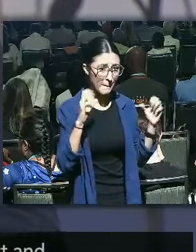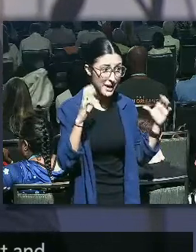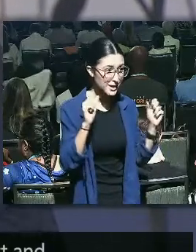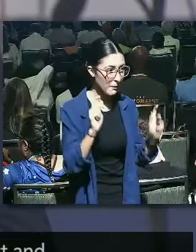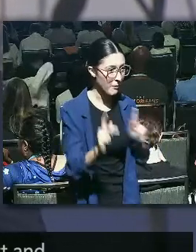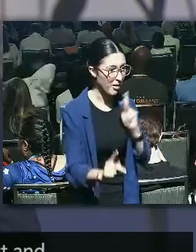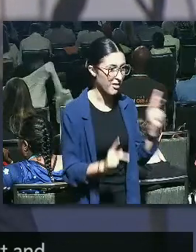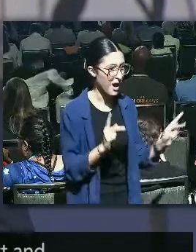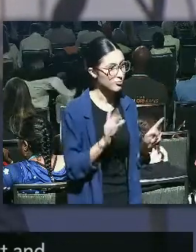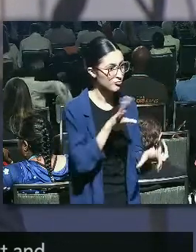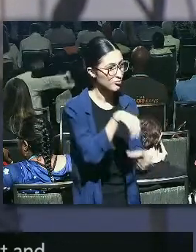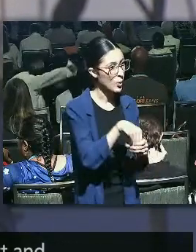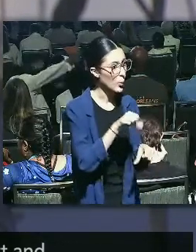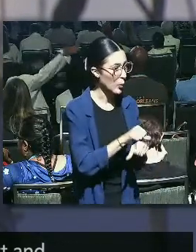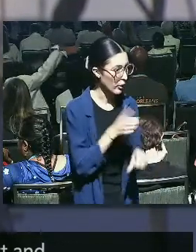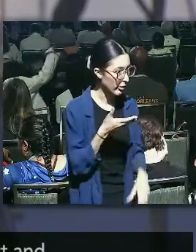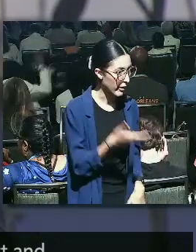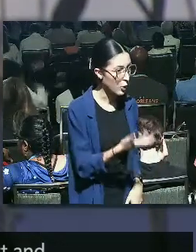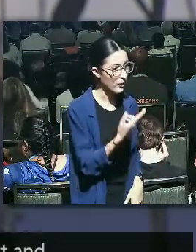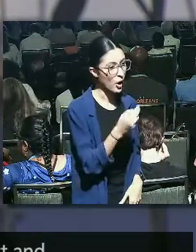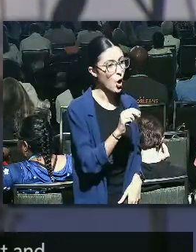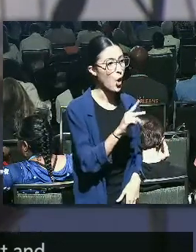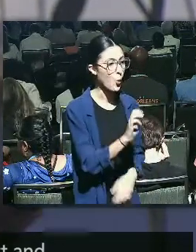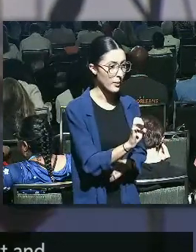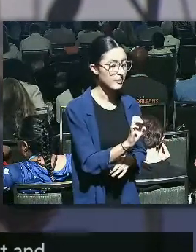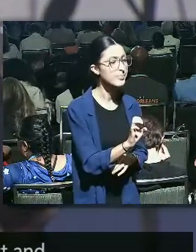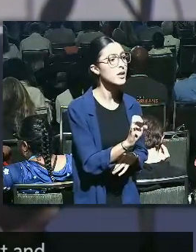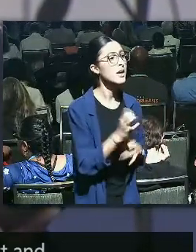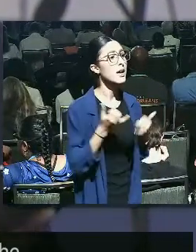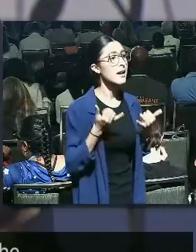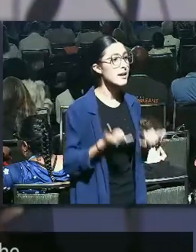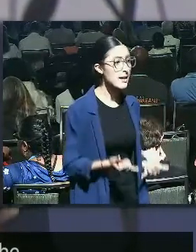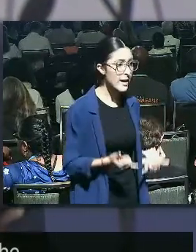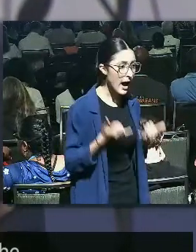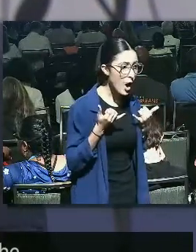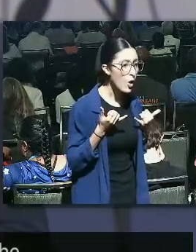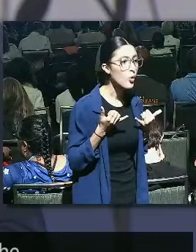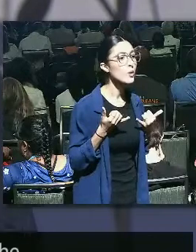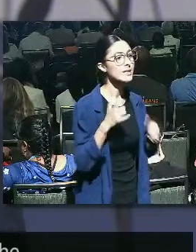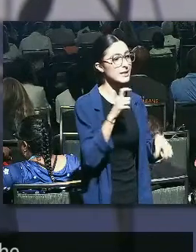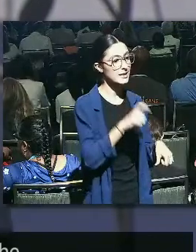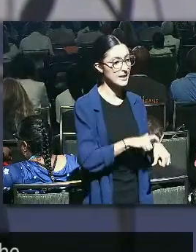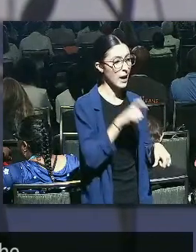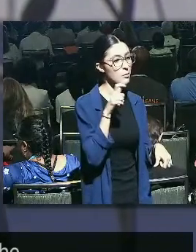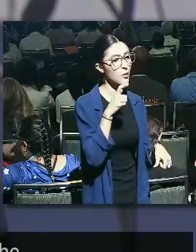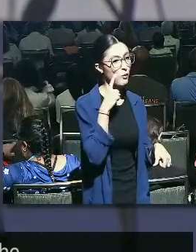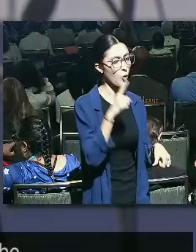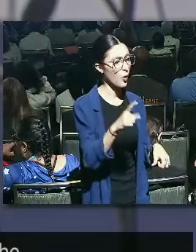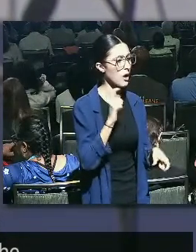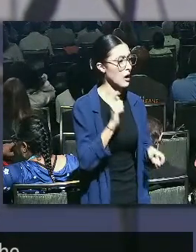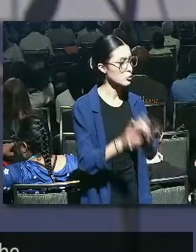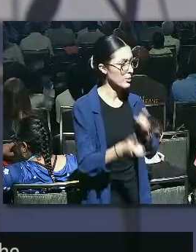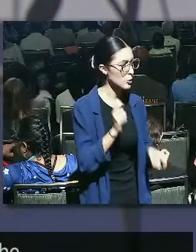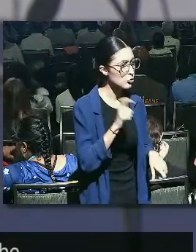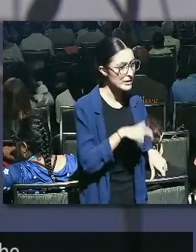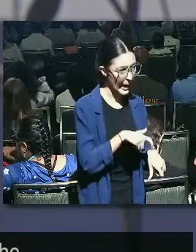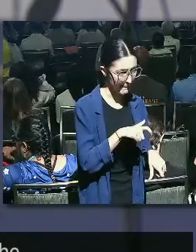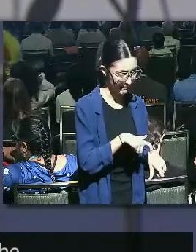are now at the time of the worship service for our contribution time. And